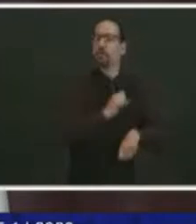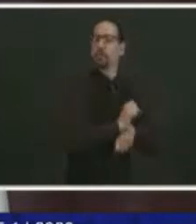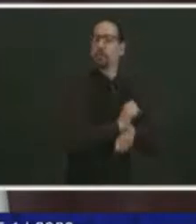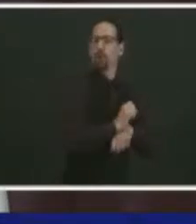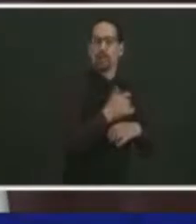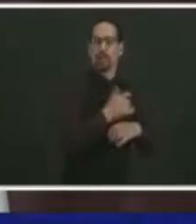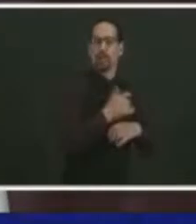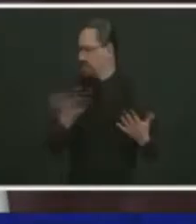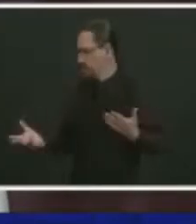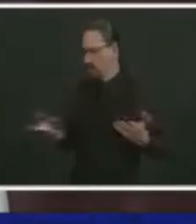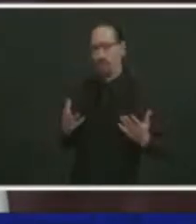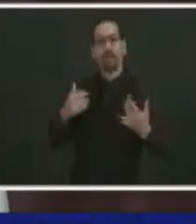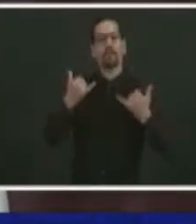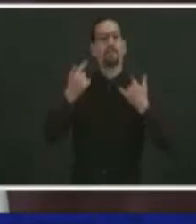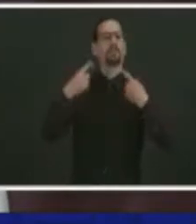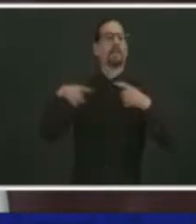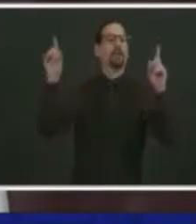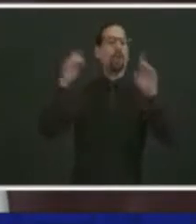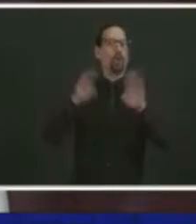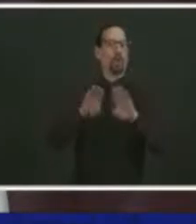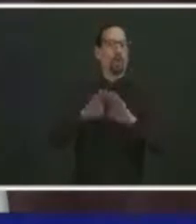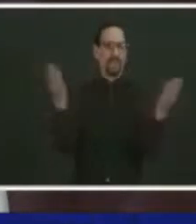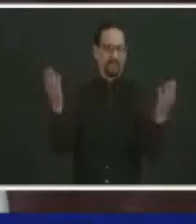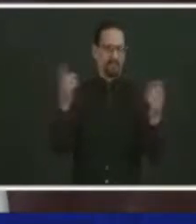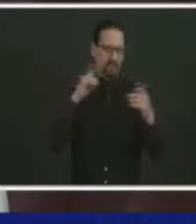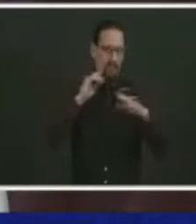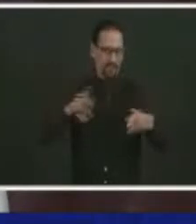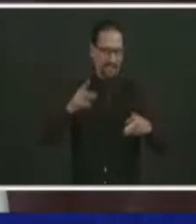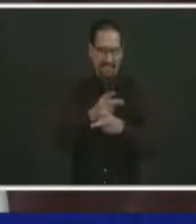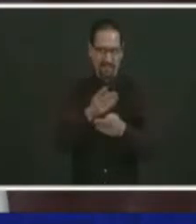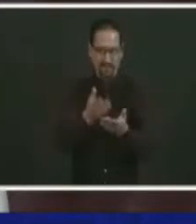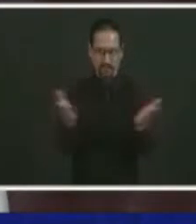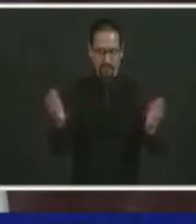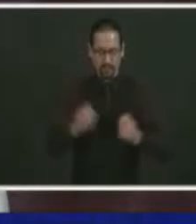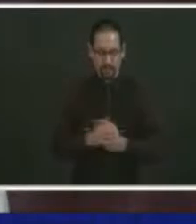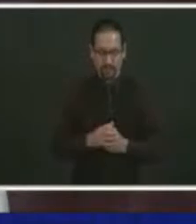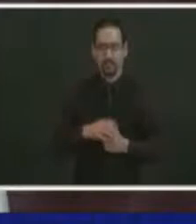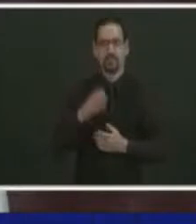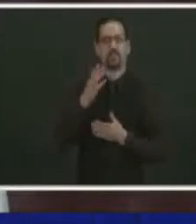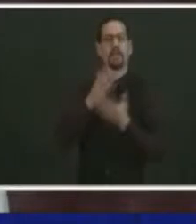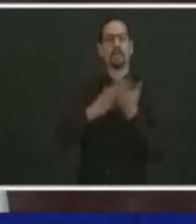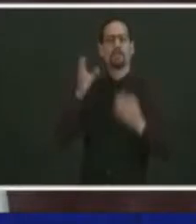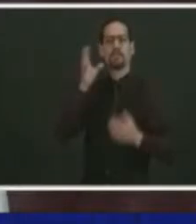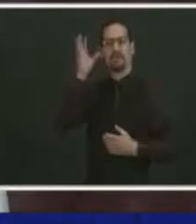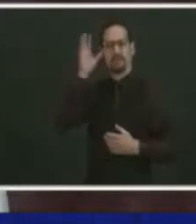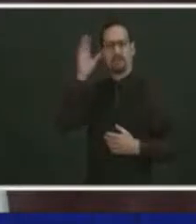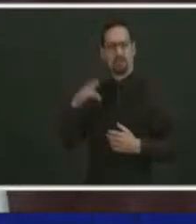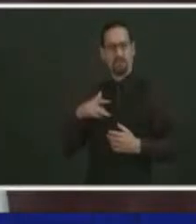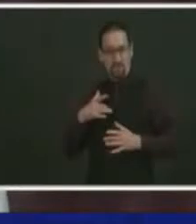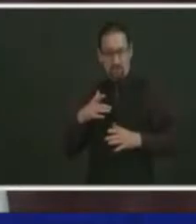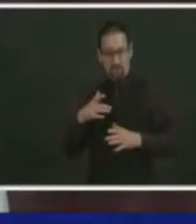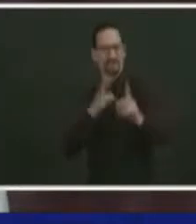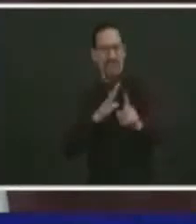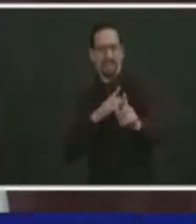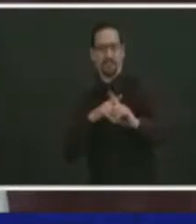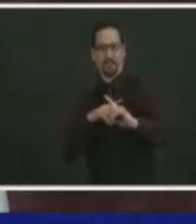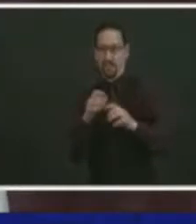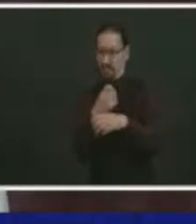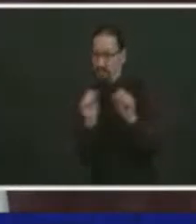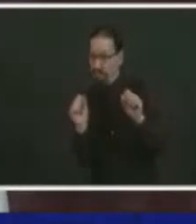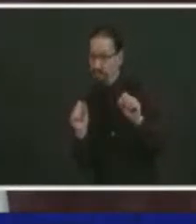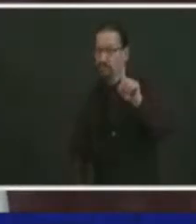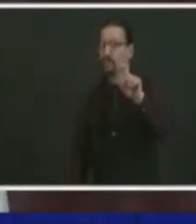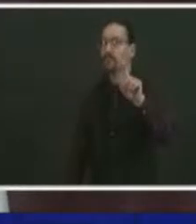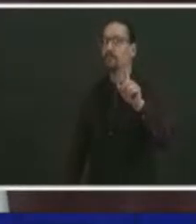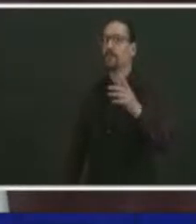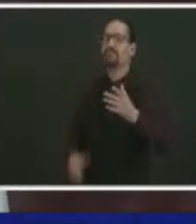Now, many parents are saying, but is it safe? So just bear with me for a minute. Our